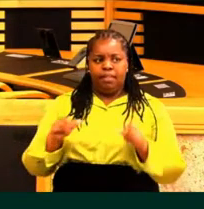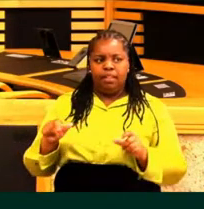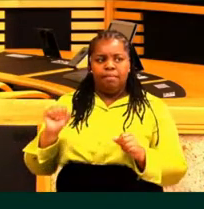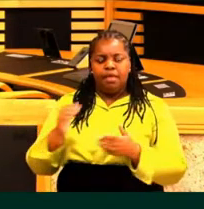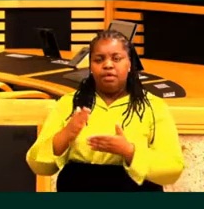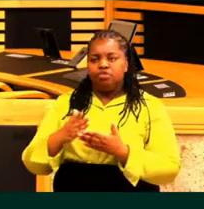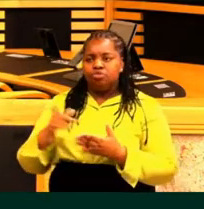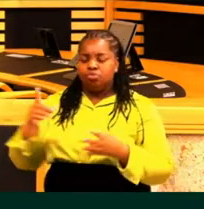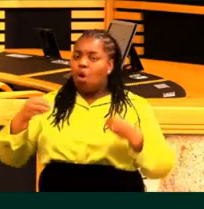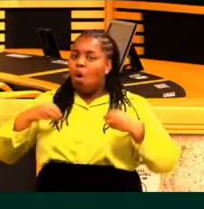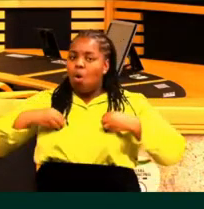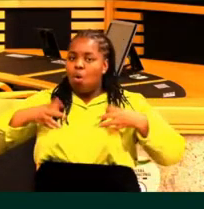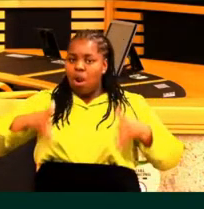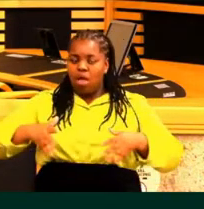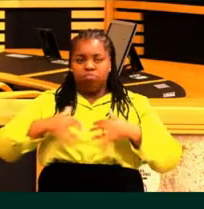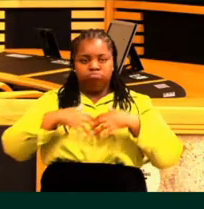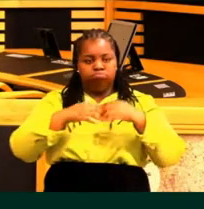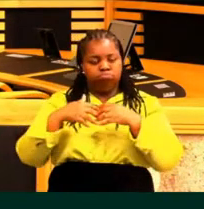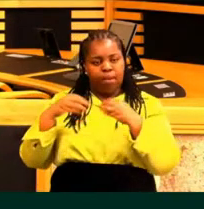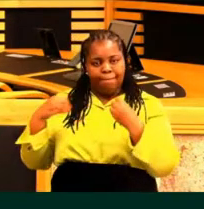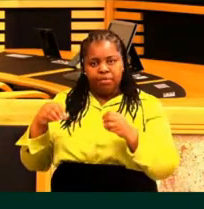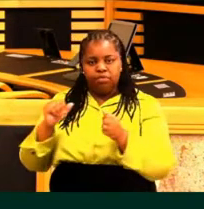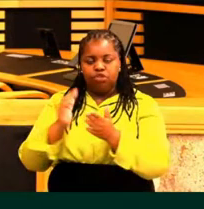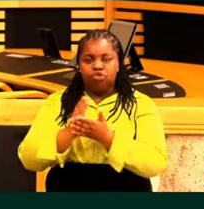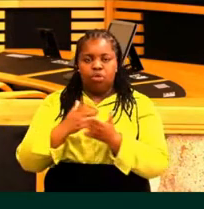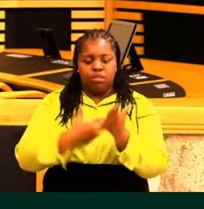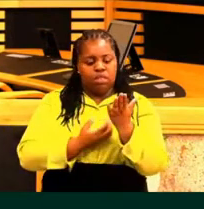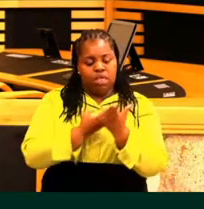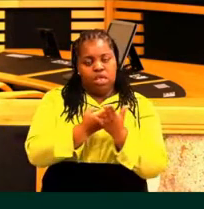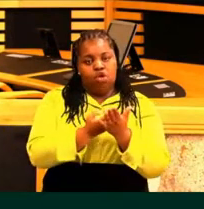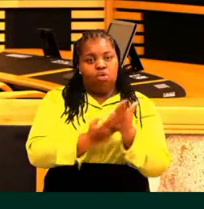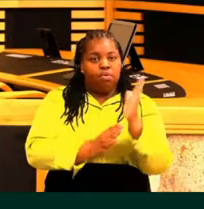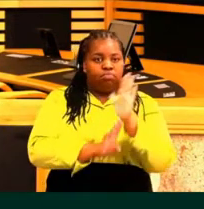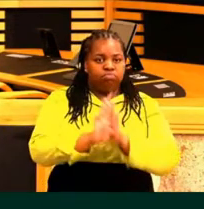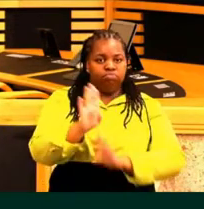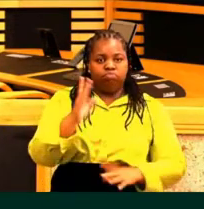entrepreneurship and inclusive Economic Development